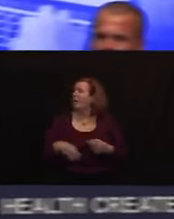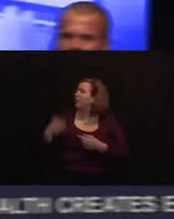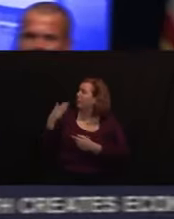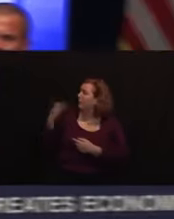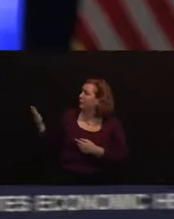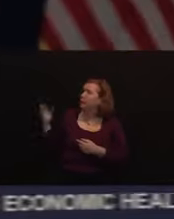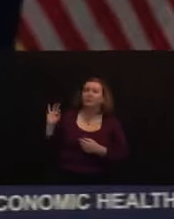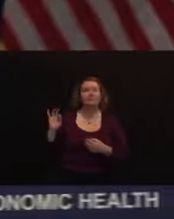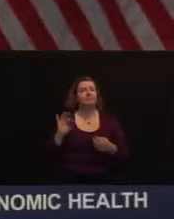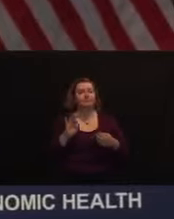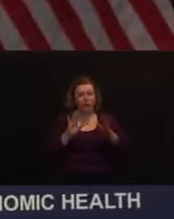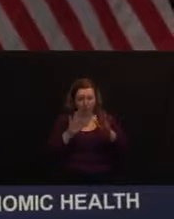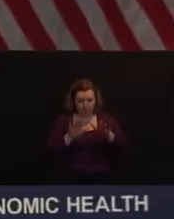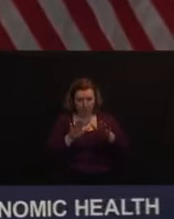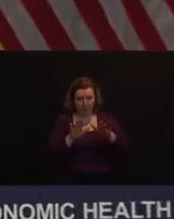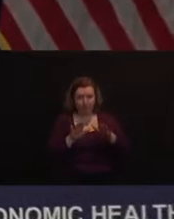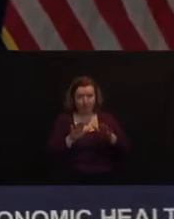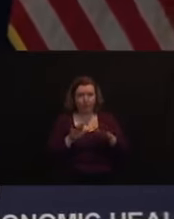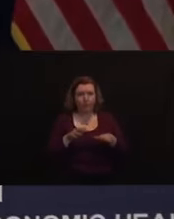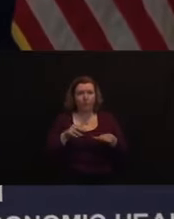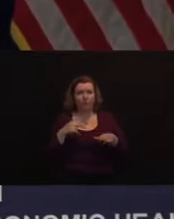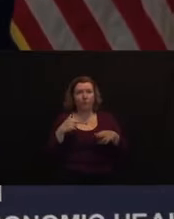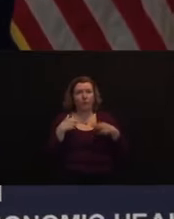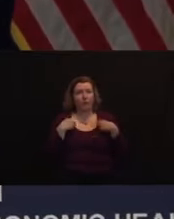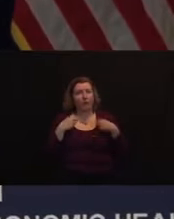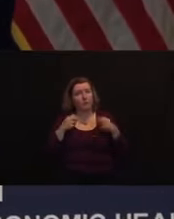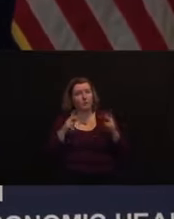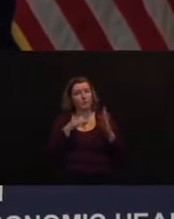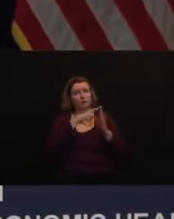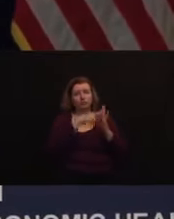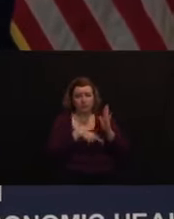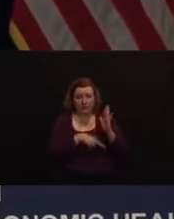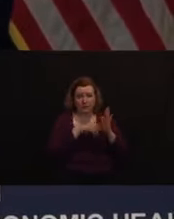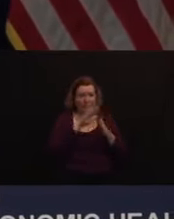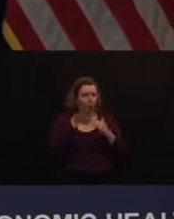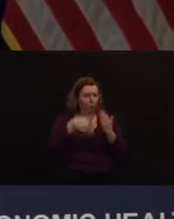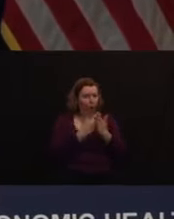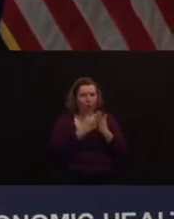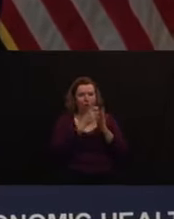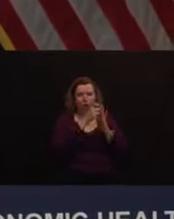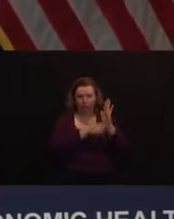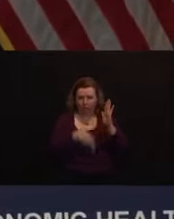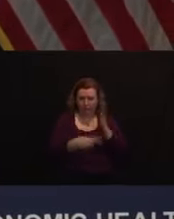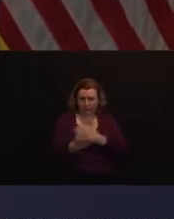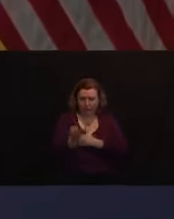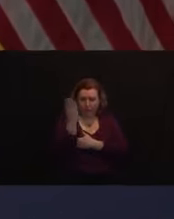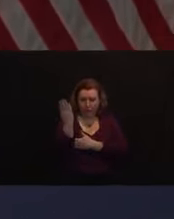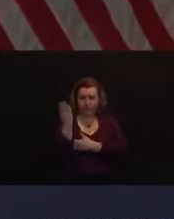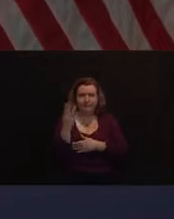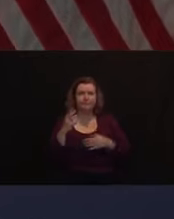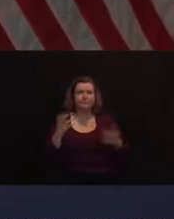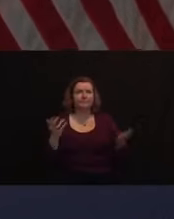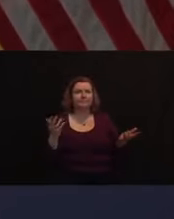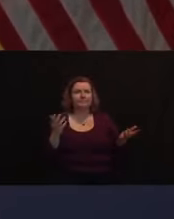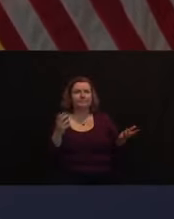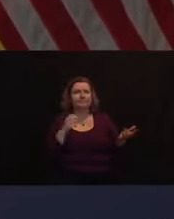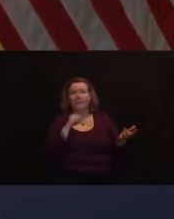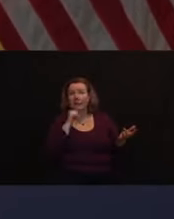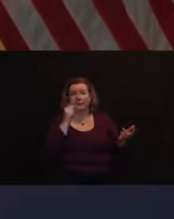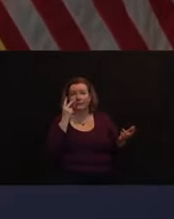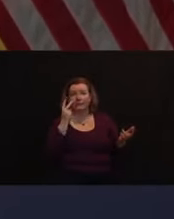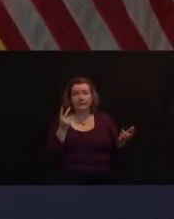Matt. I had the opportunity to read that in its entirety this morning. I did not have access to it until the public